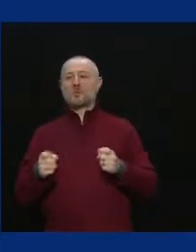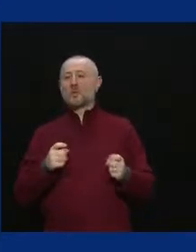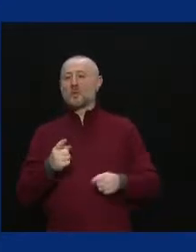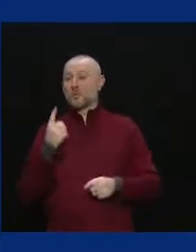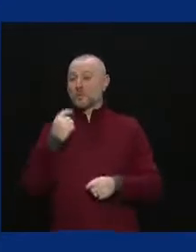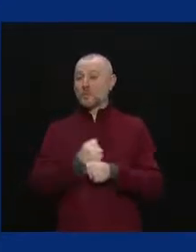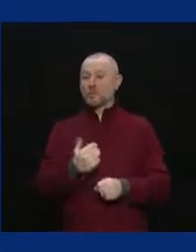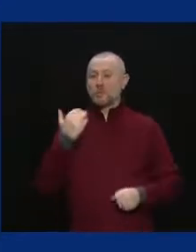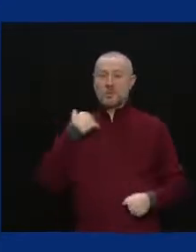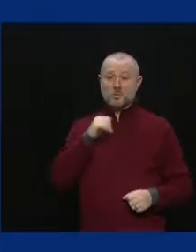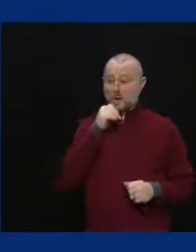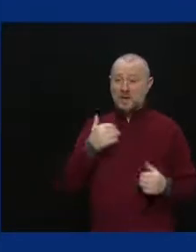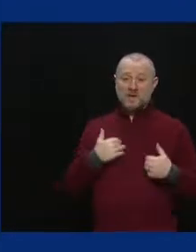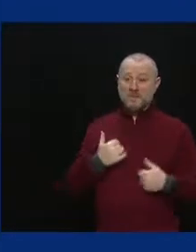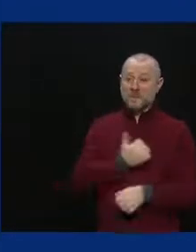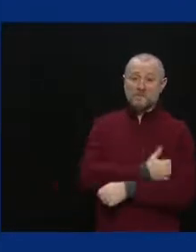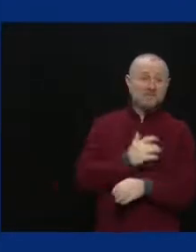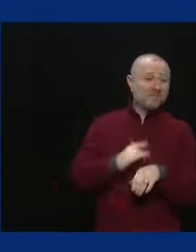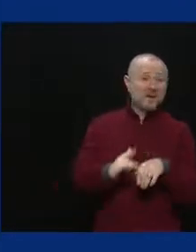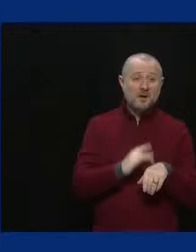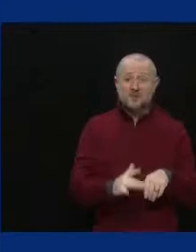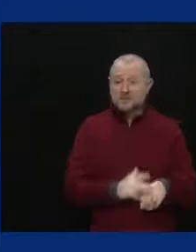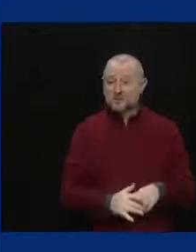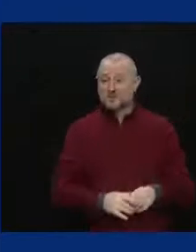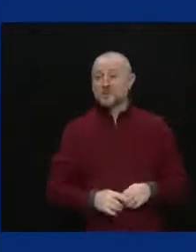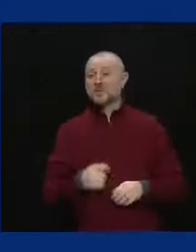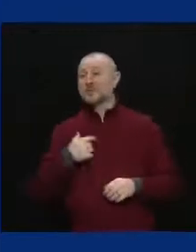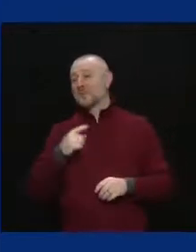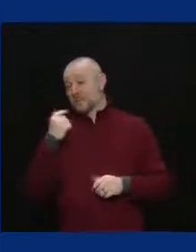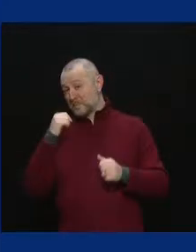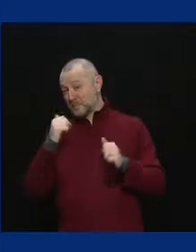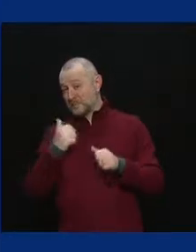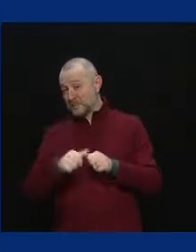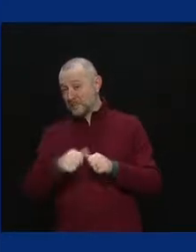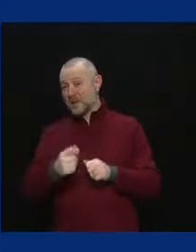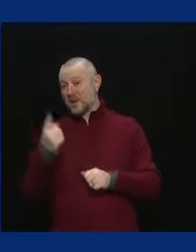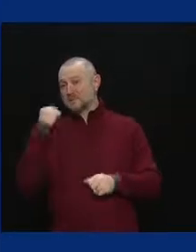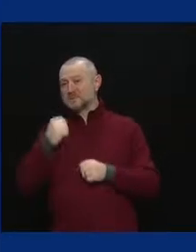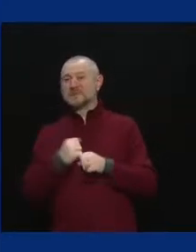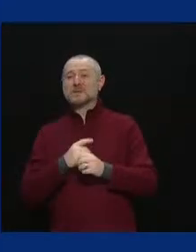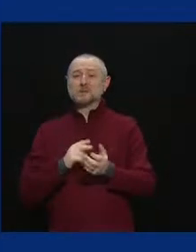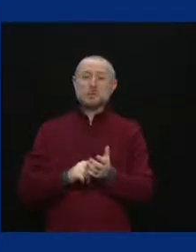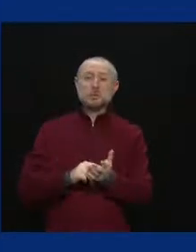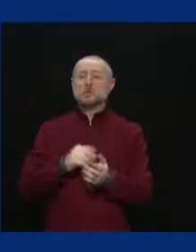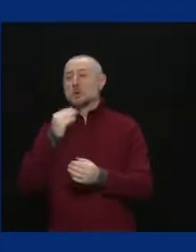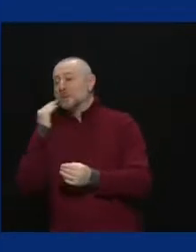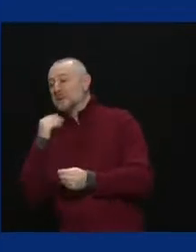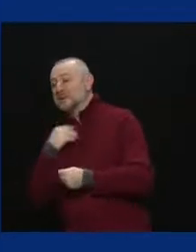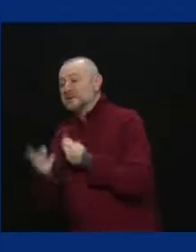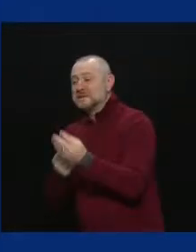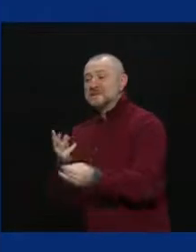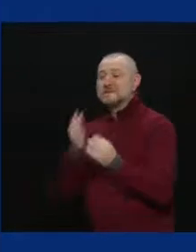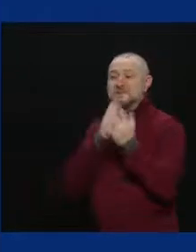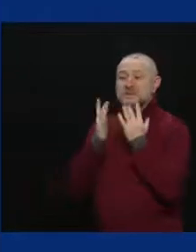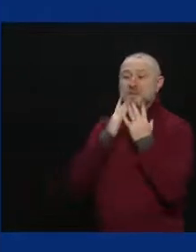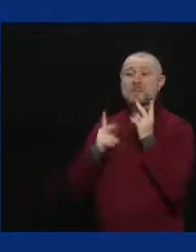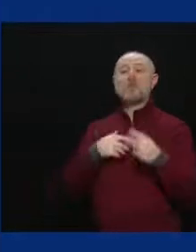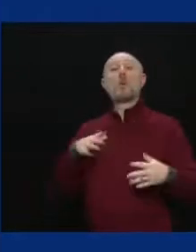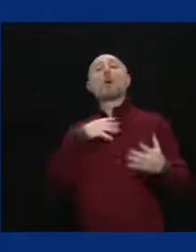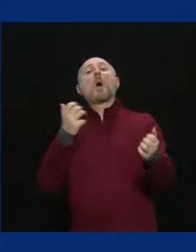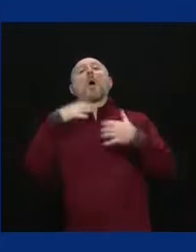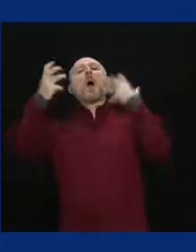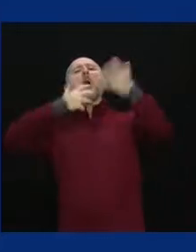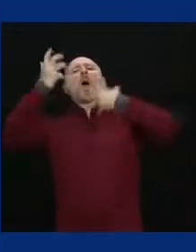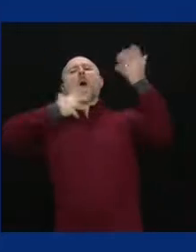available. If you remember this time, we were just talking about getting them into essential workers and nursing homes, and everyone saying, when am I finally going to get